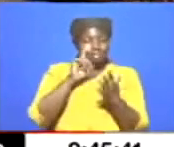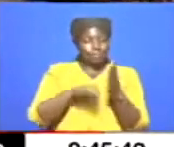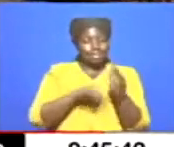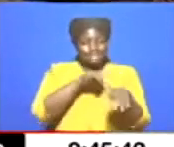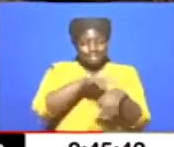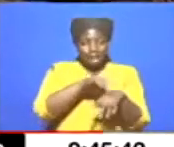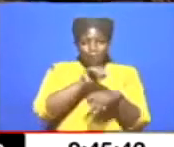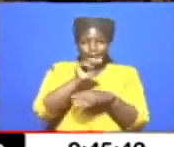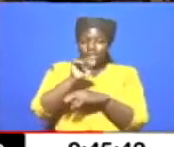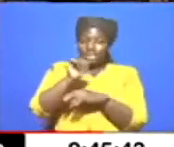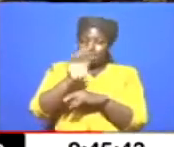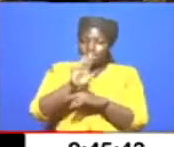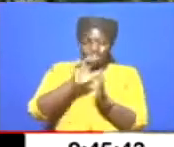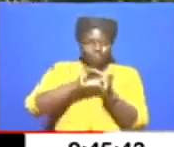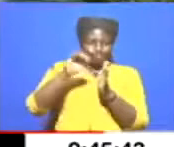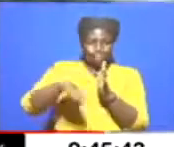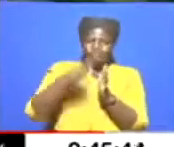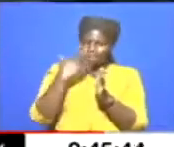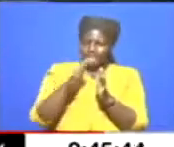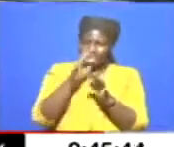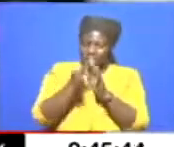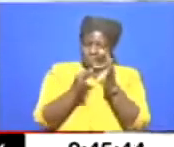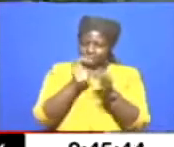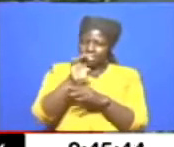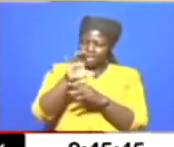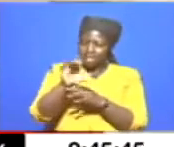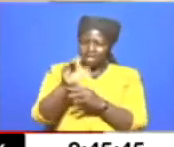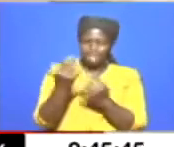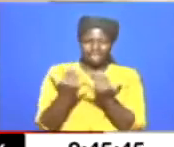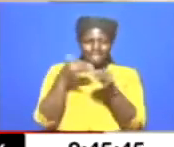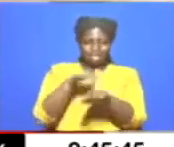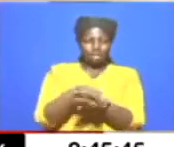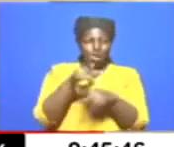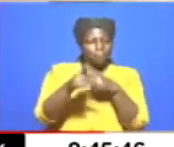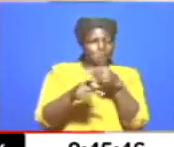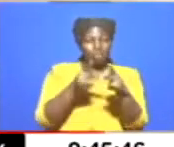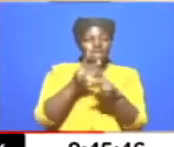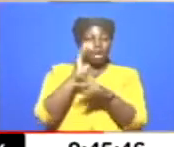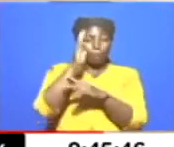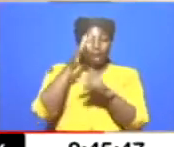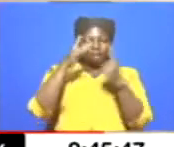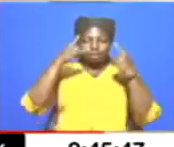removed if the EAC integration process is to be successful. If